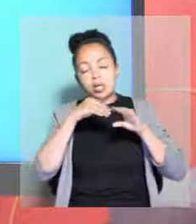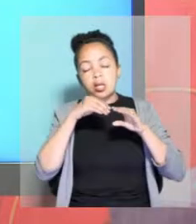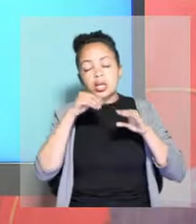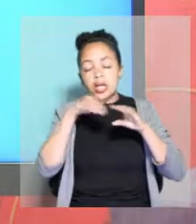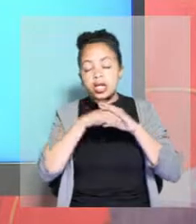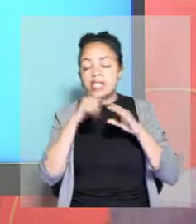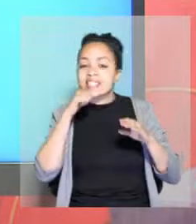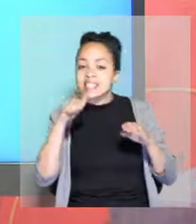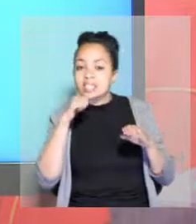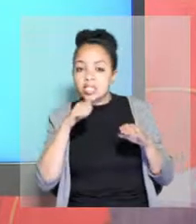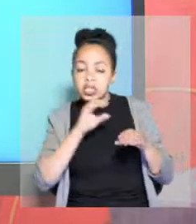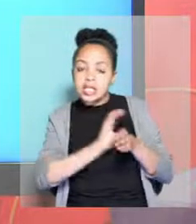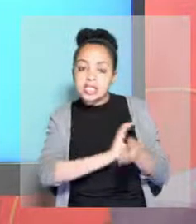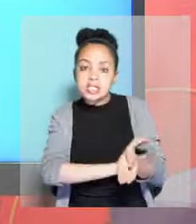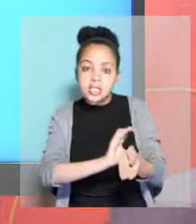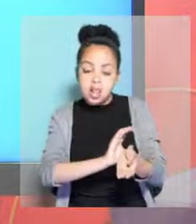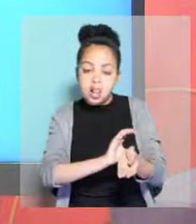cell.